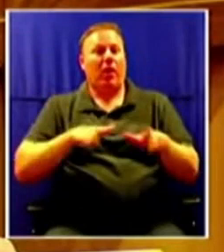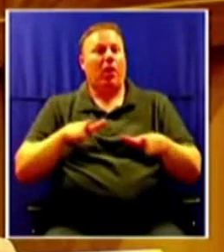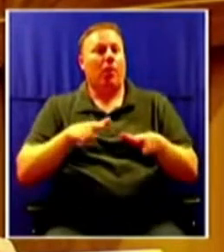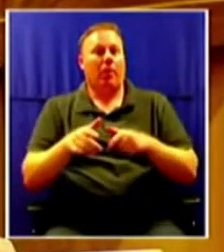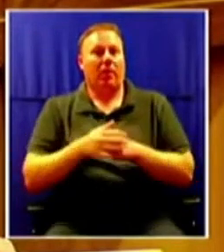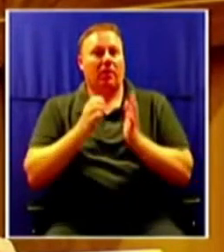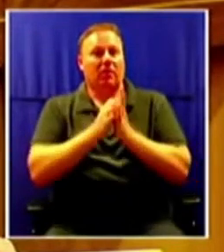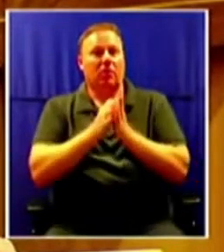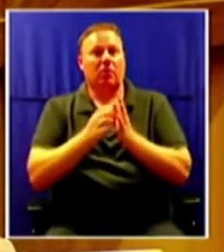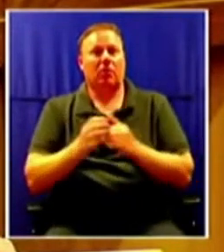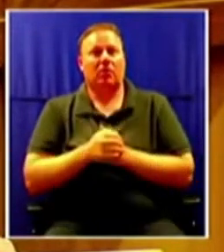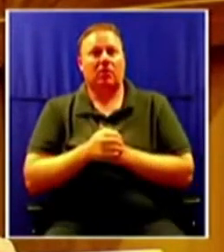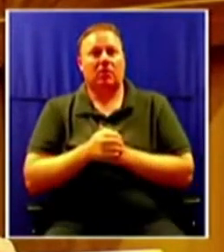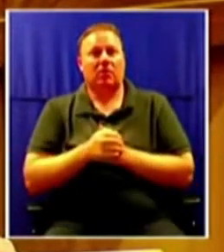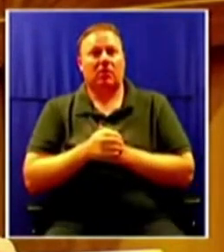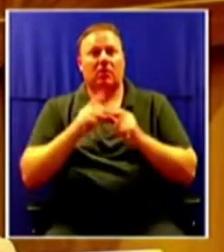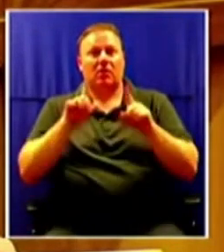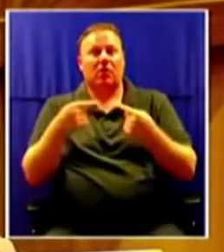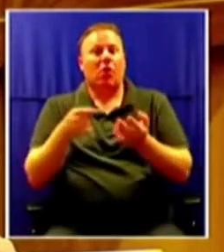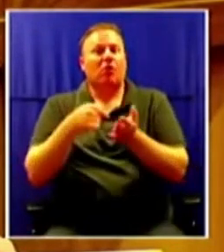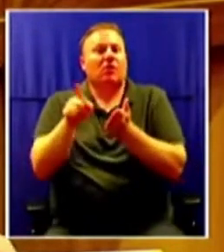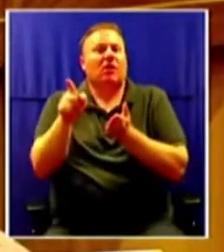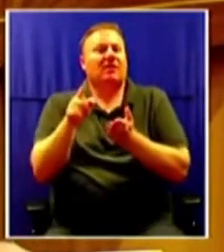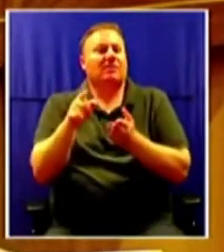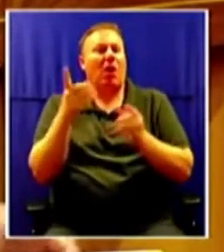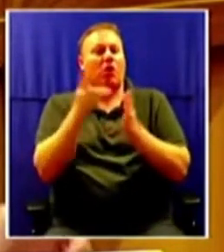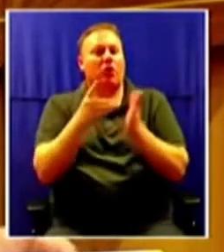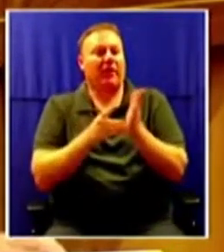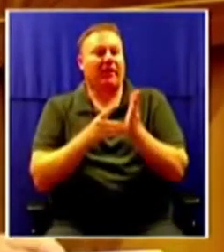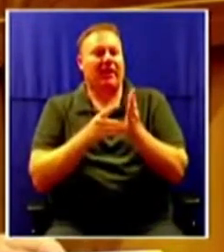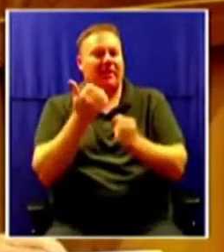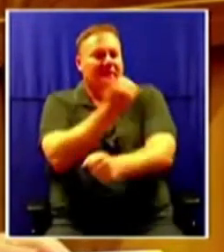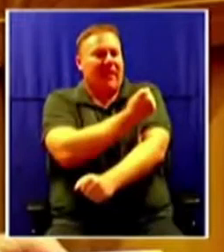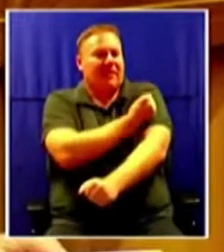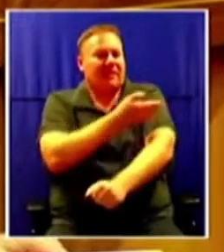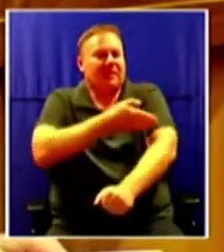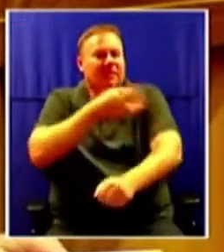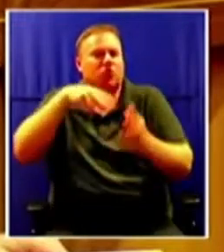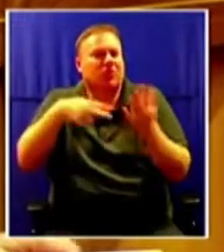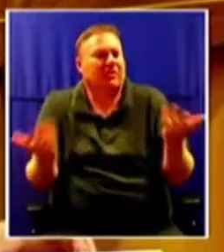even read the expiry date of a vaccine. I hope you read better when your milk expires.